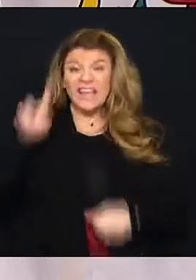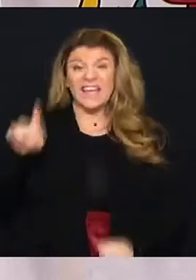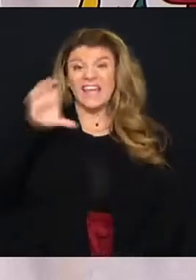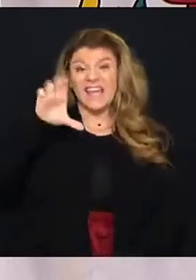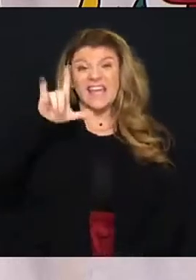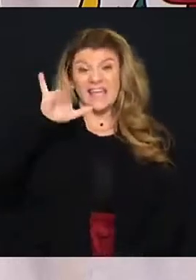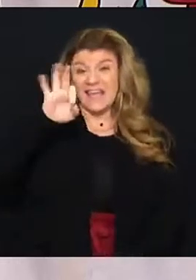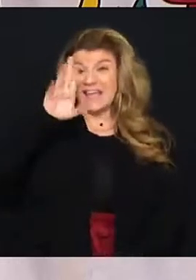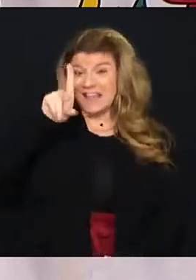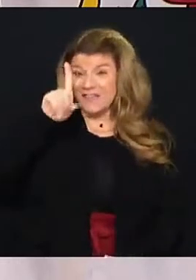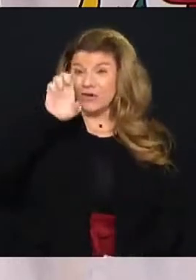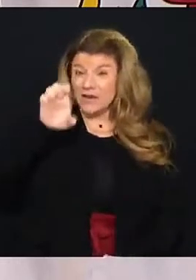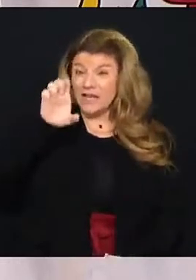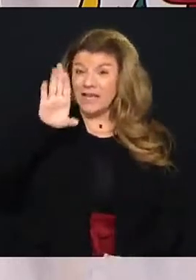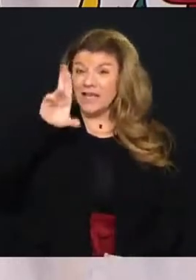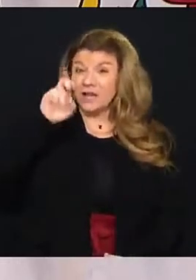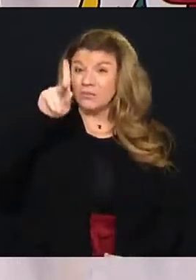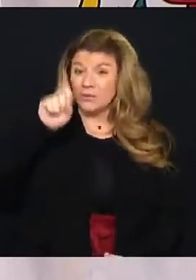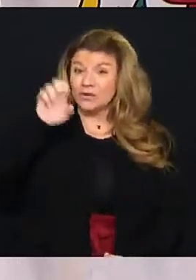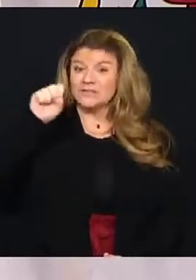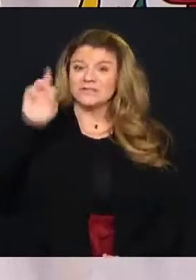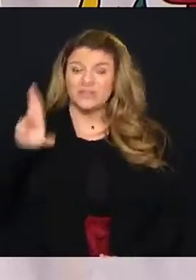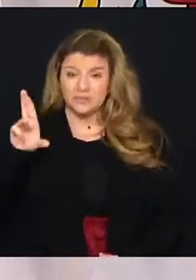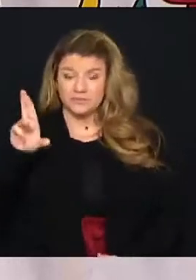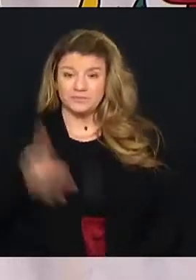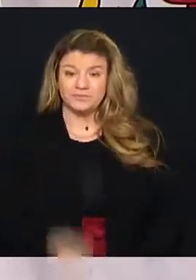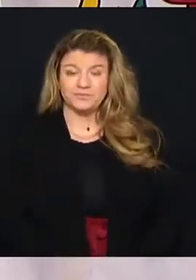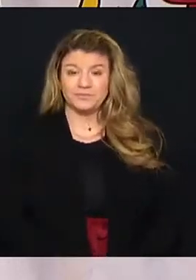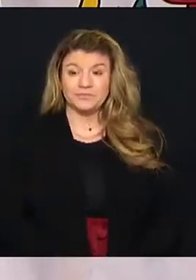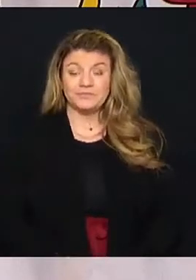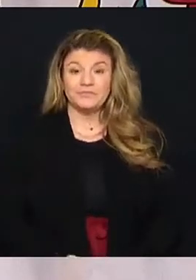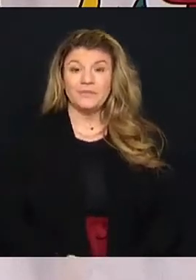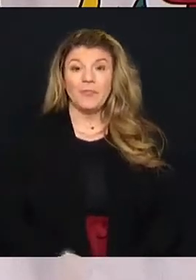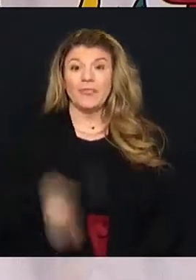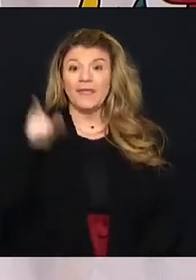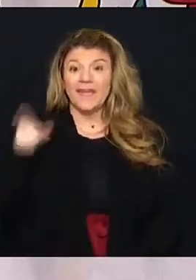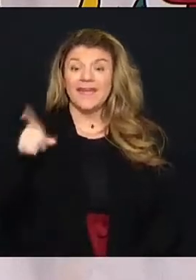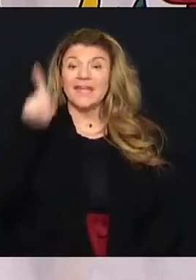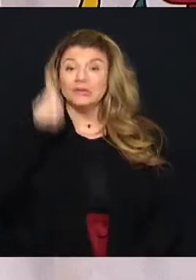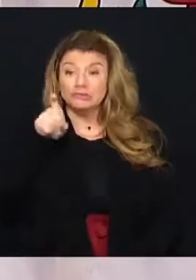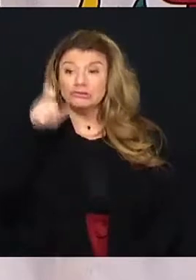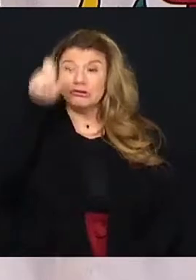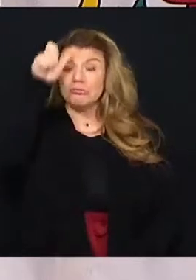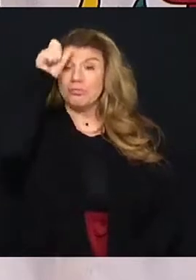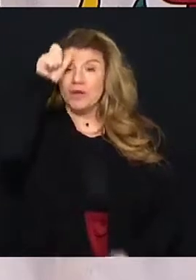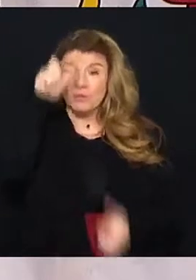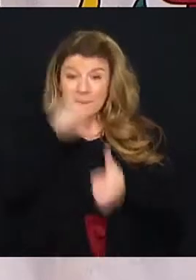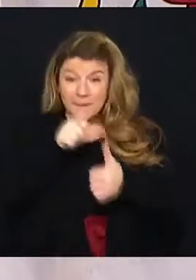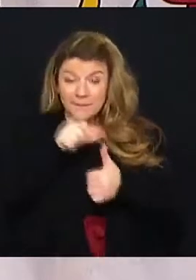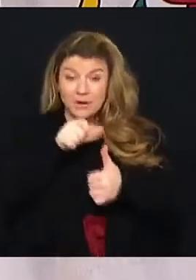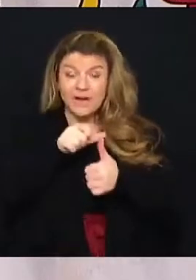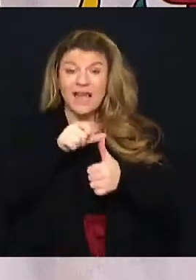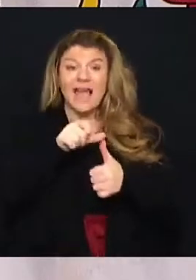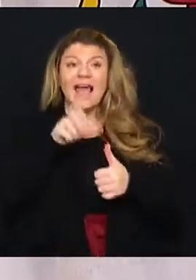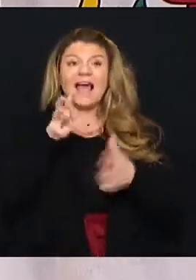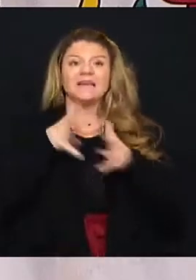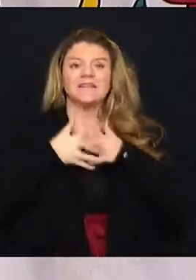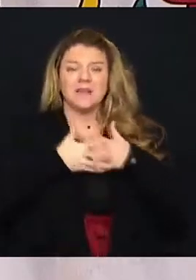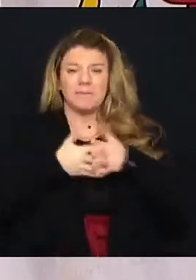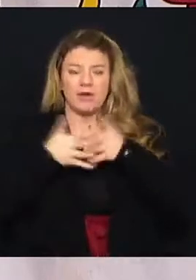E. Brooks Sr. should be remembered as an absolute American